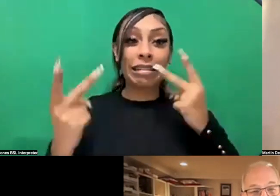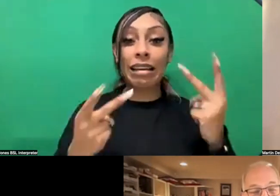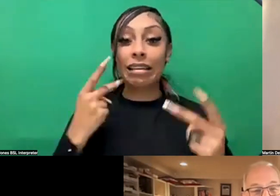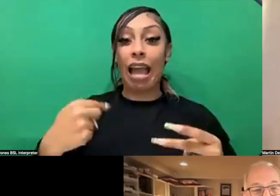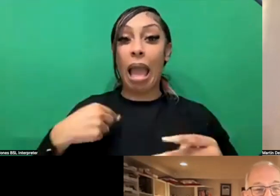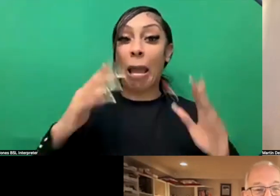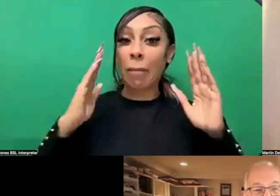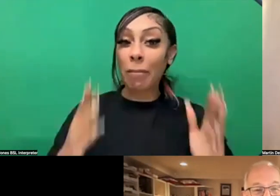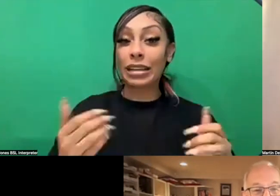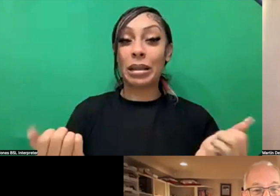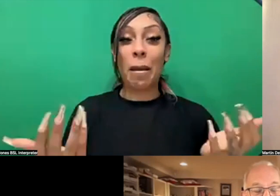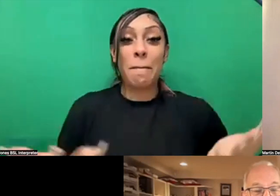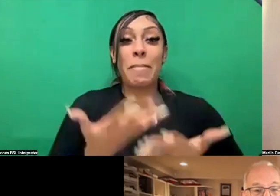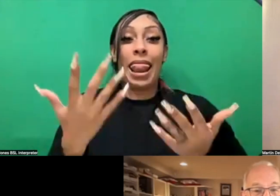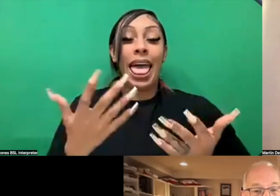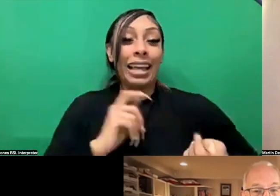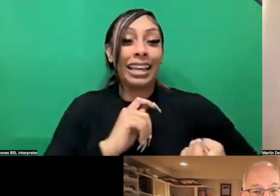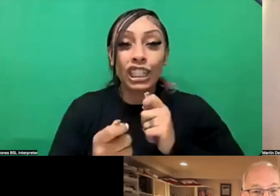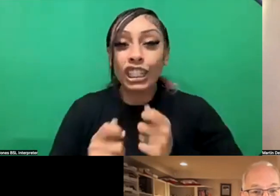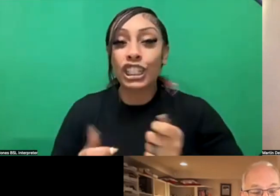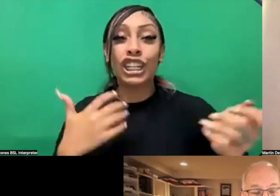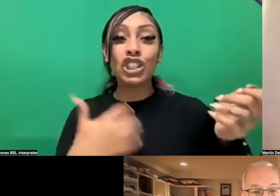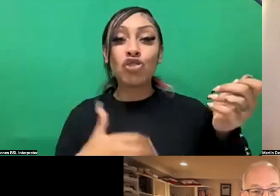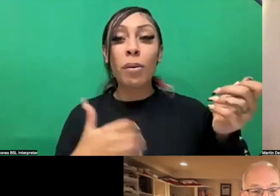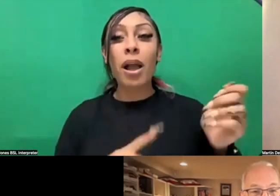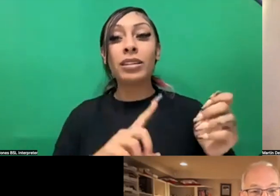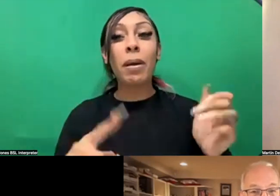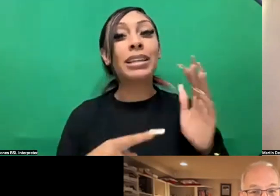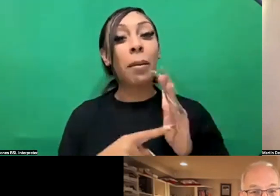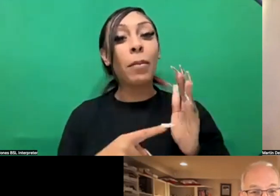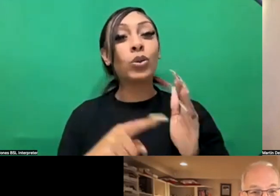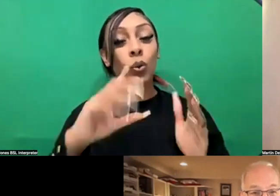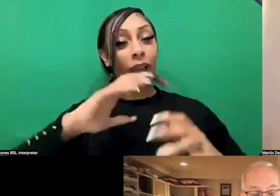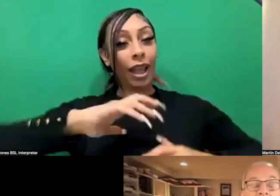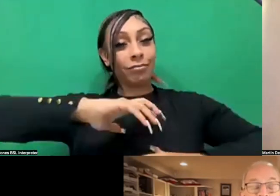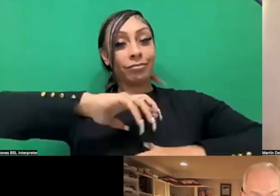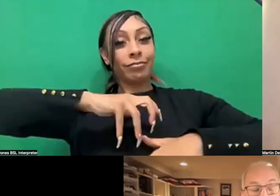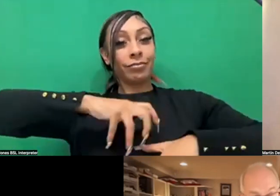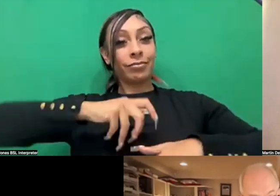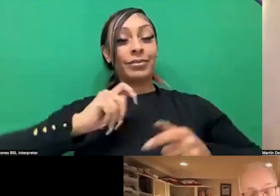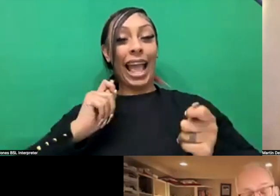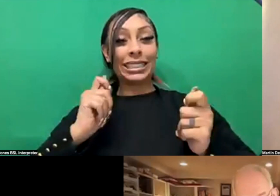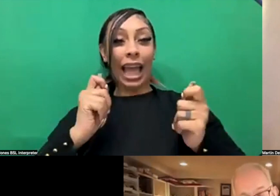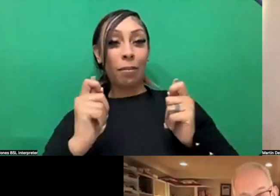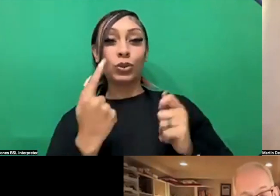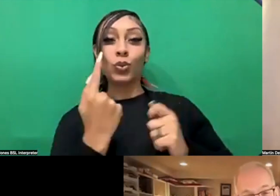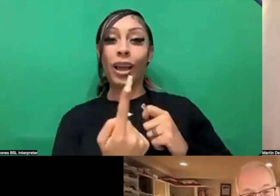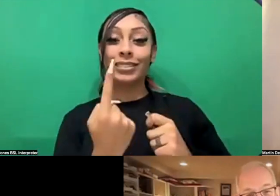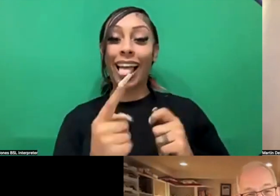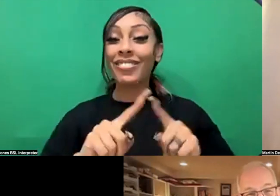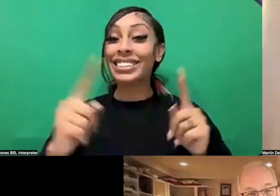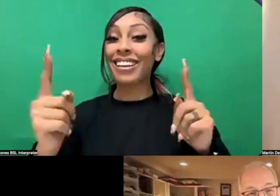good at. And it's very important to be adaptable to different opportunities.